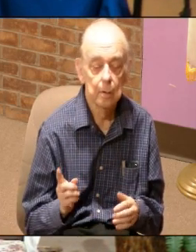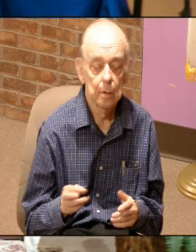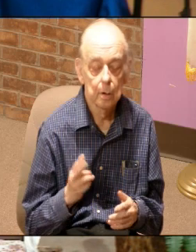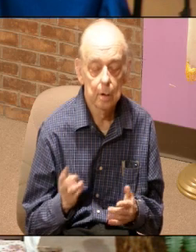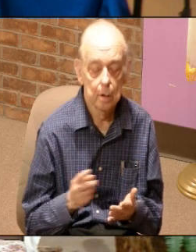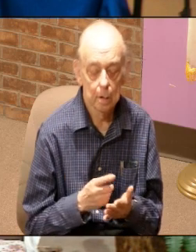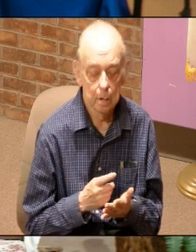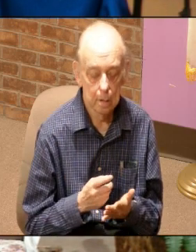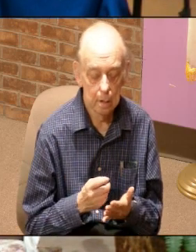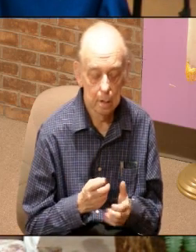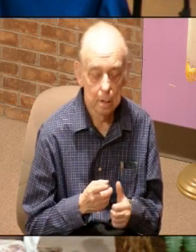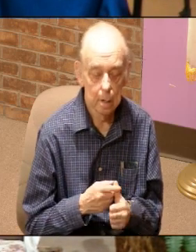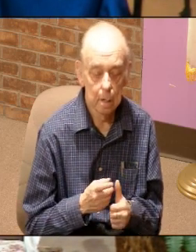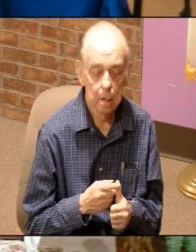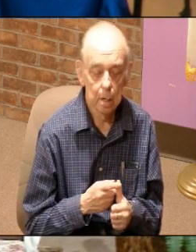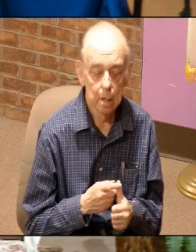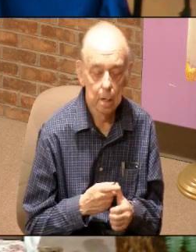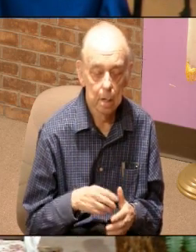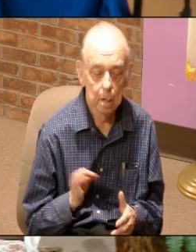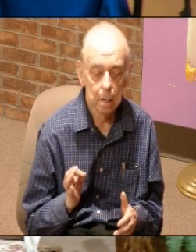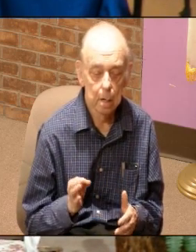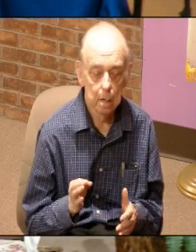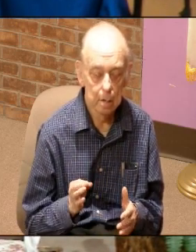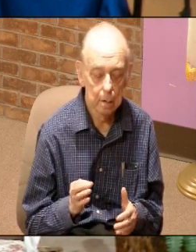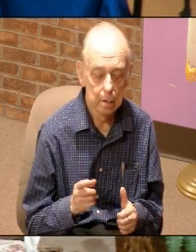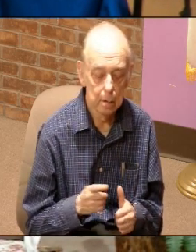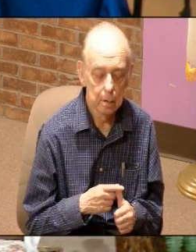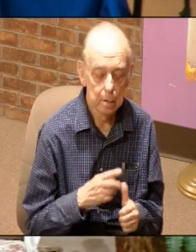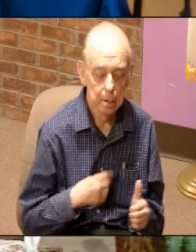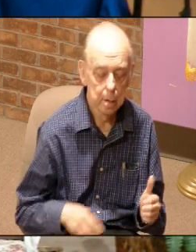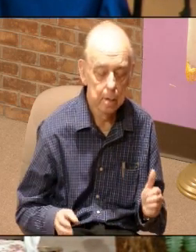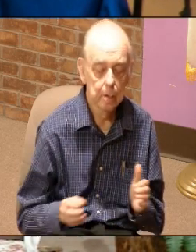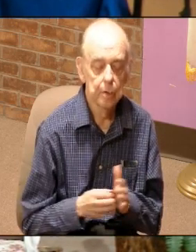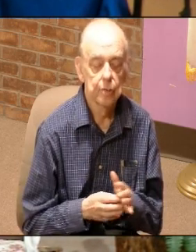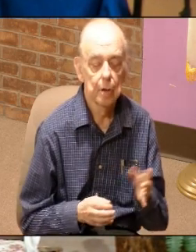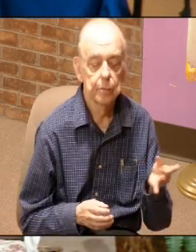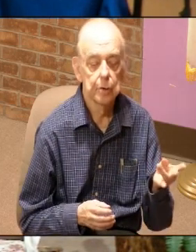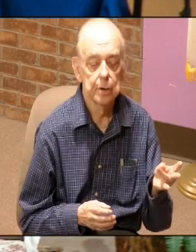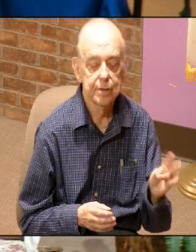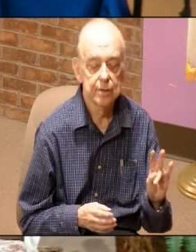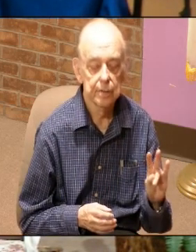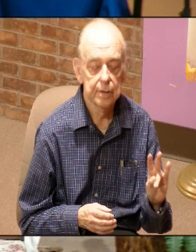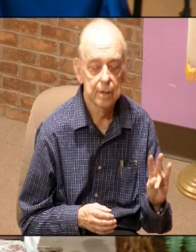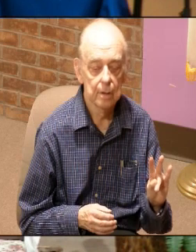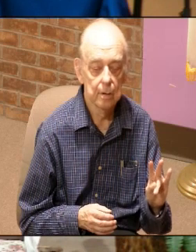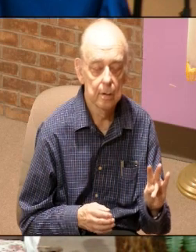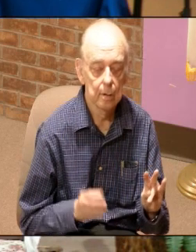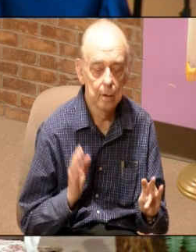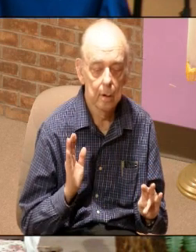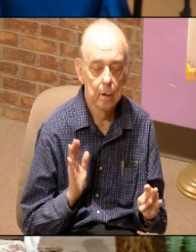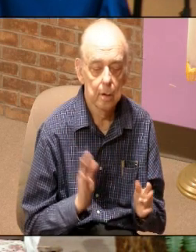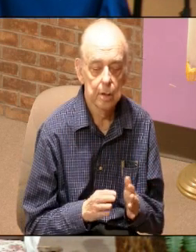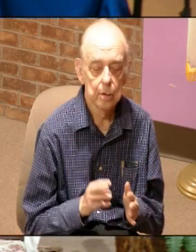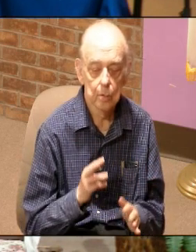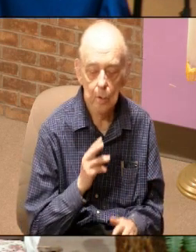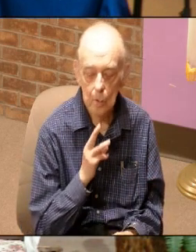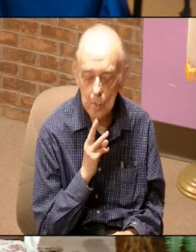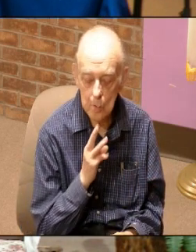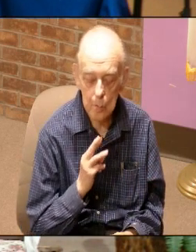second one is found in first Kings chapter 17 there was a little widow